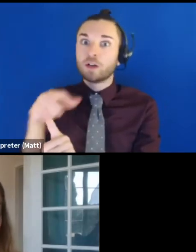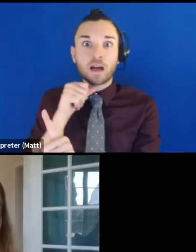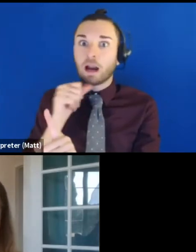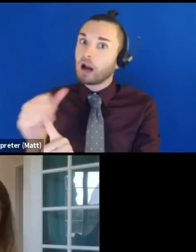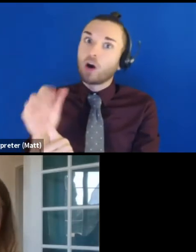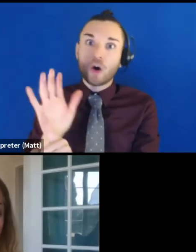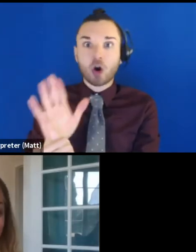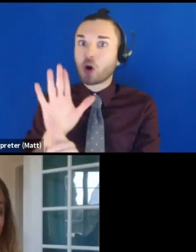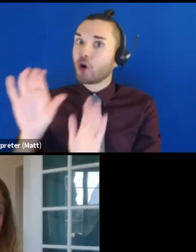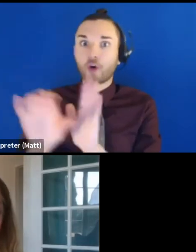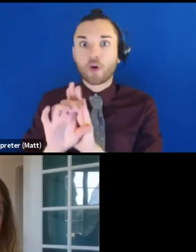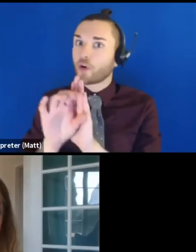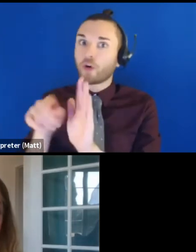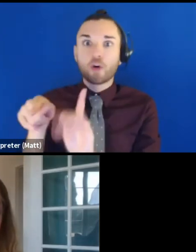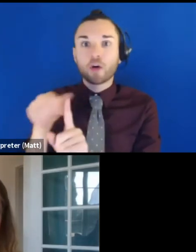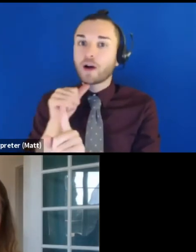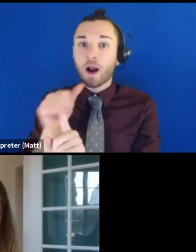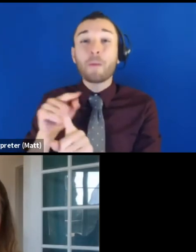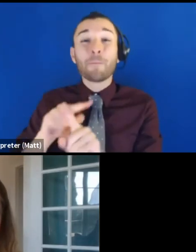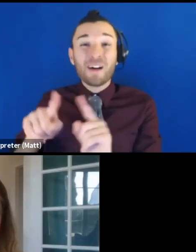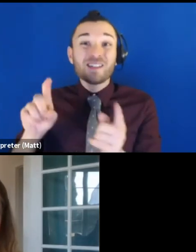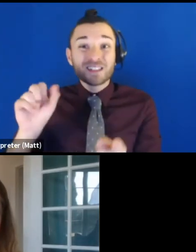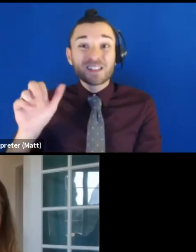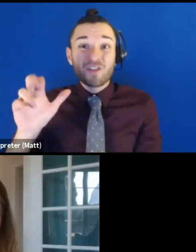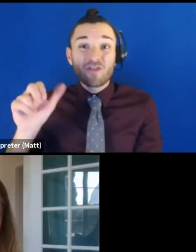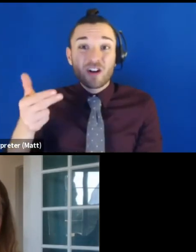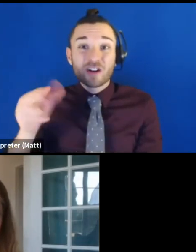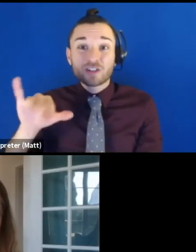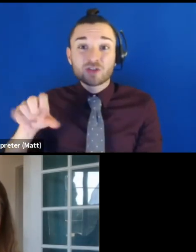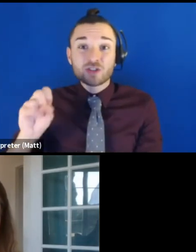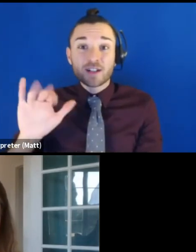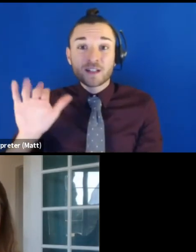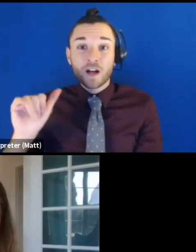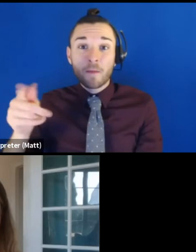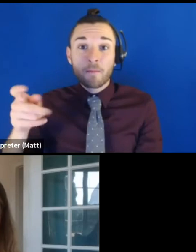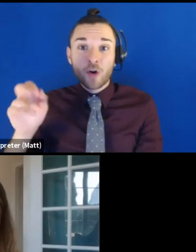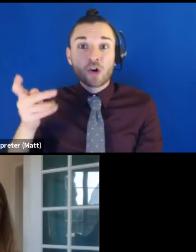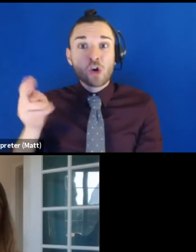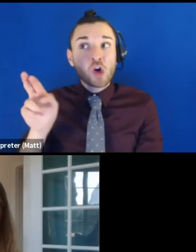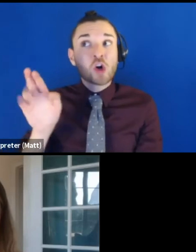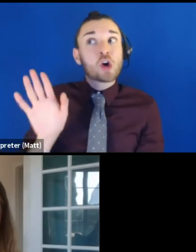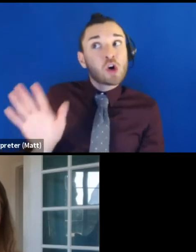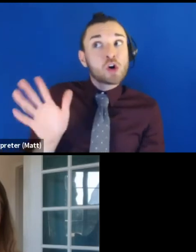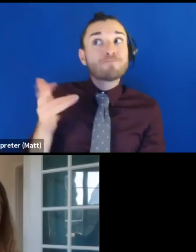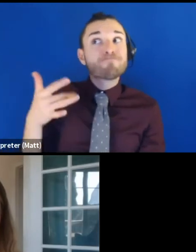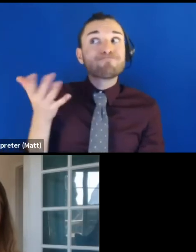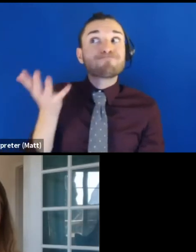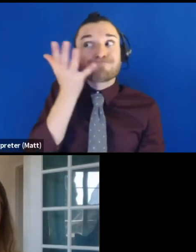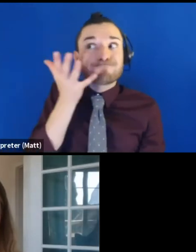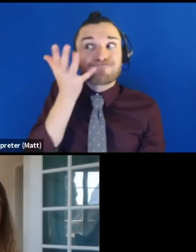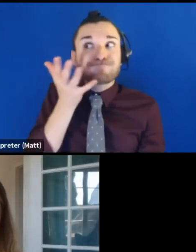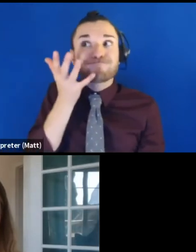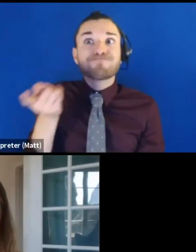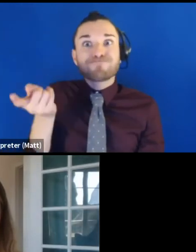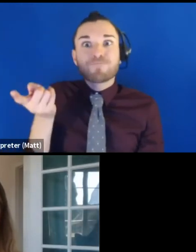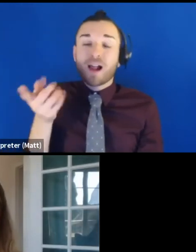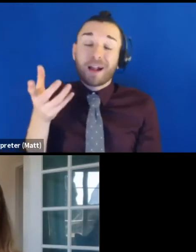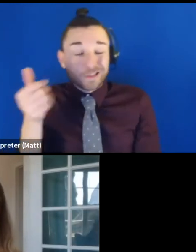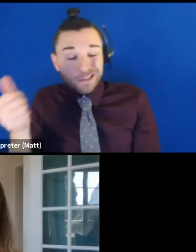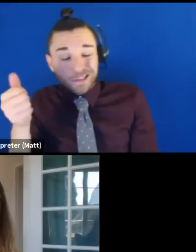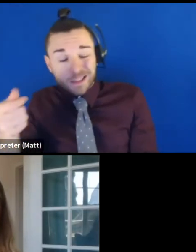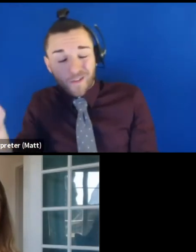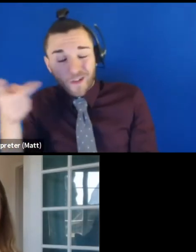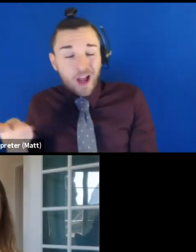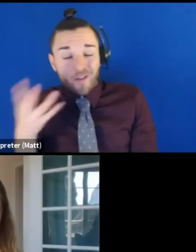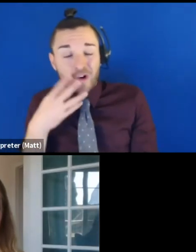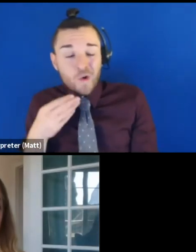But Sarah Jessica Parker reads in certain ways as Jewish on screen and is half Jewish herself.